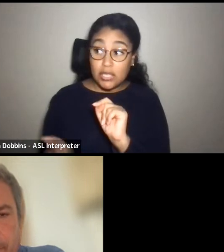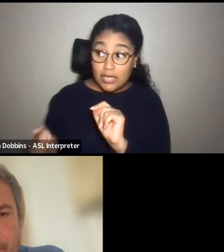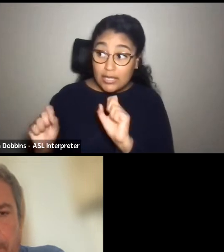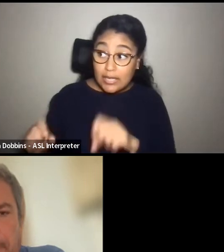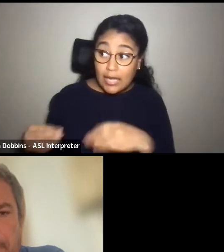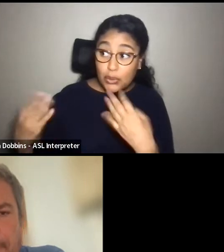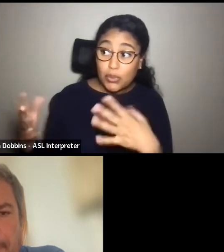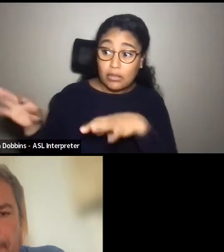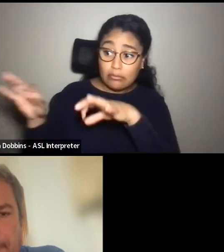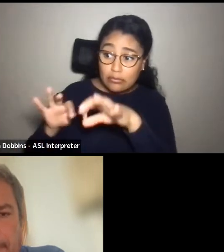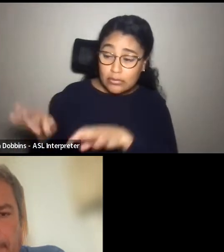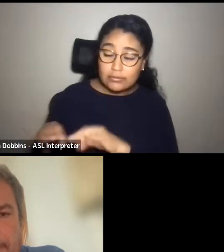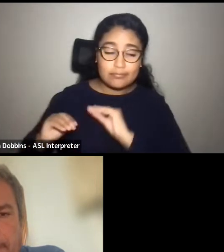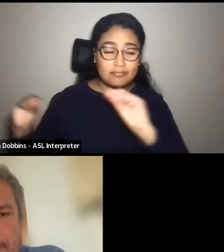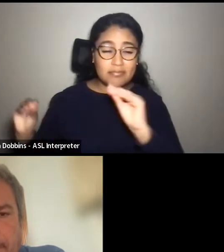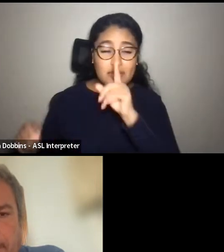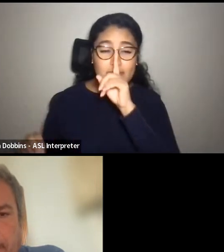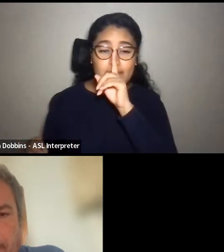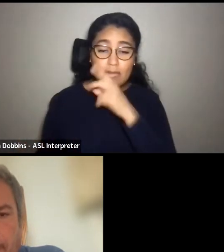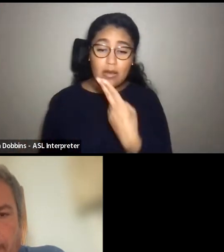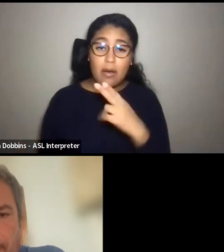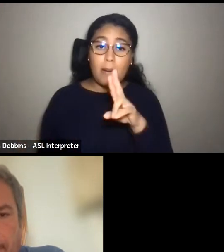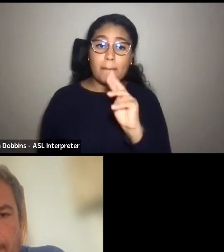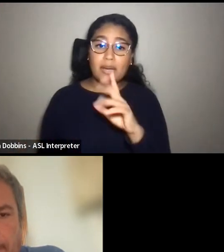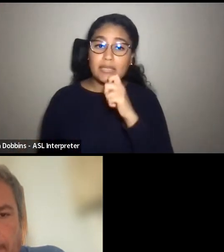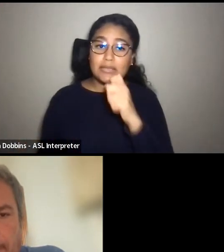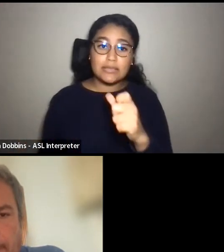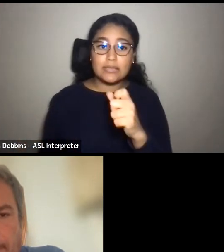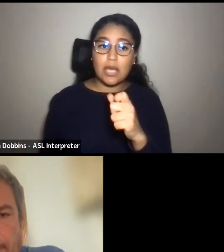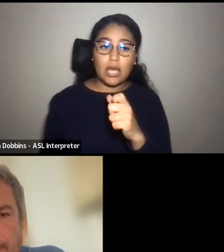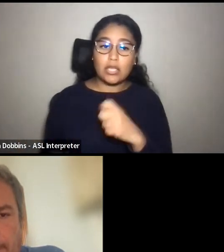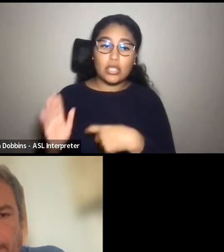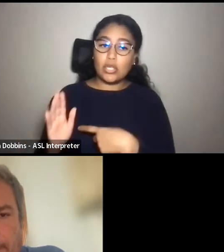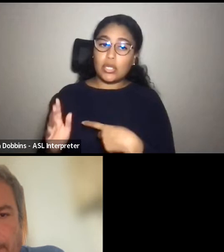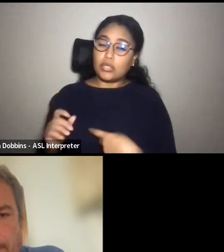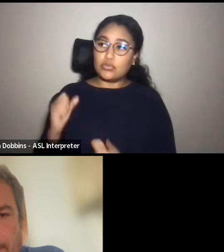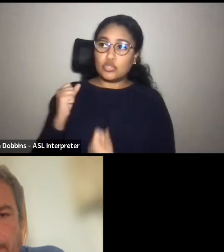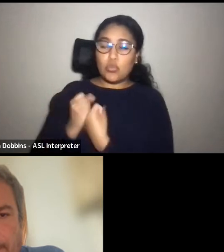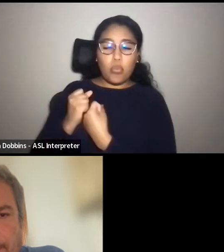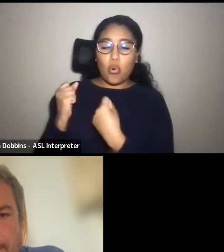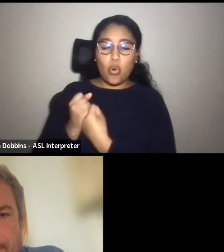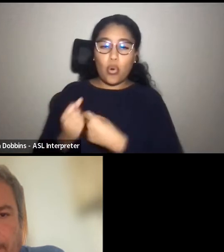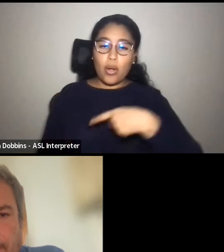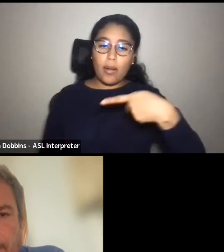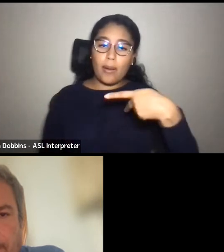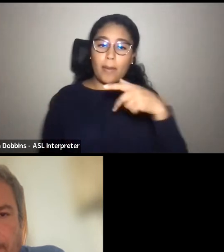no excuse. Hamas does not stand for the Palestinian people. It doesn't stand for the right